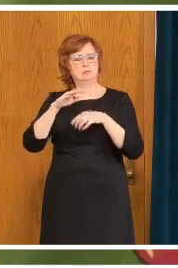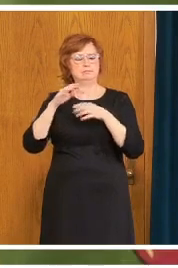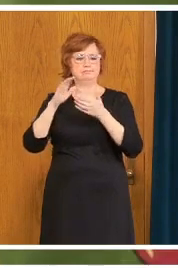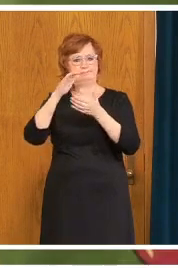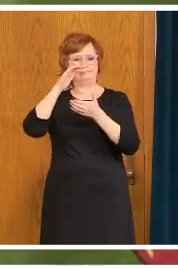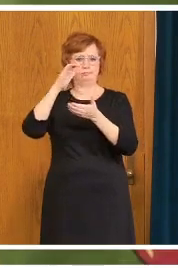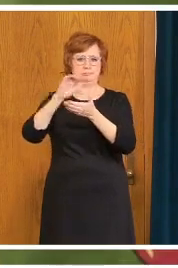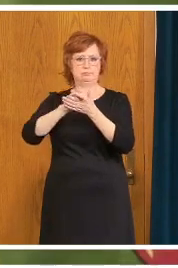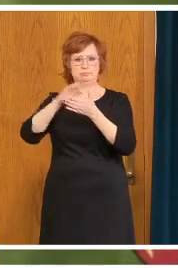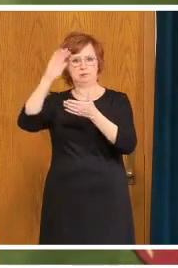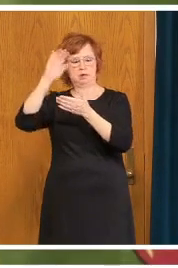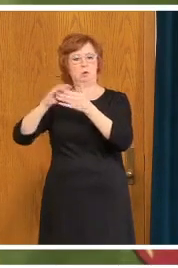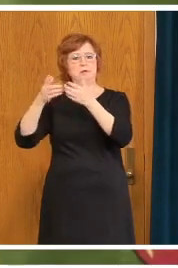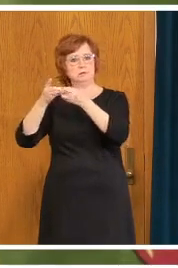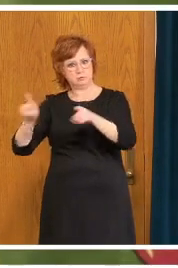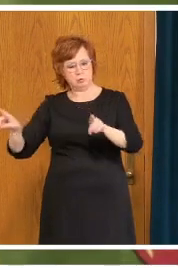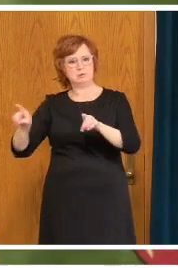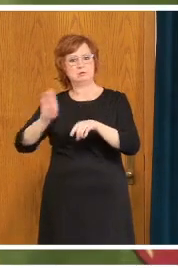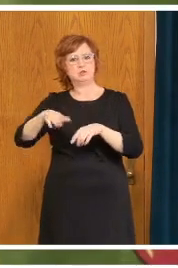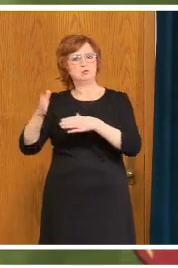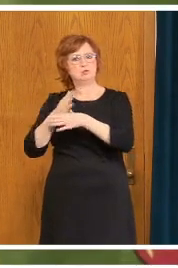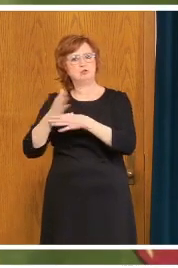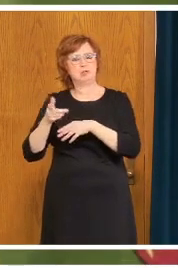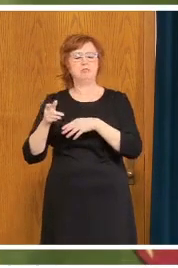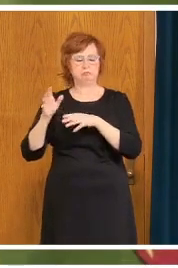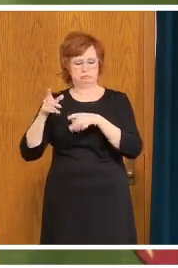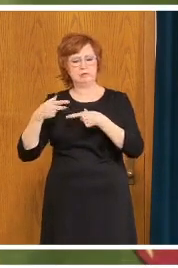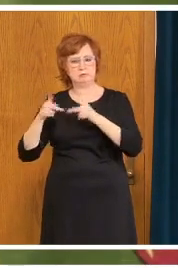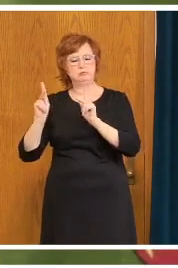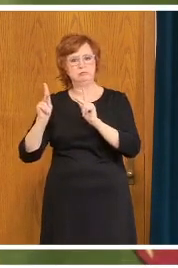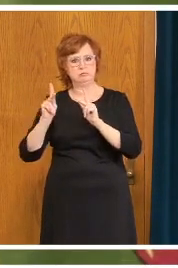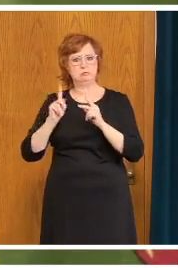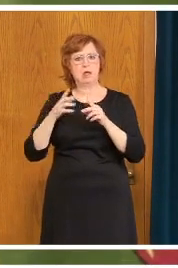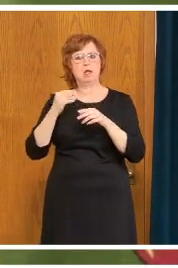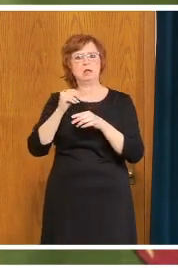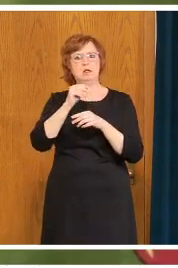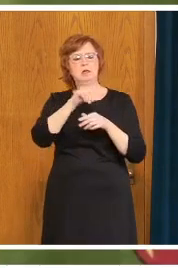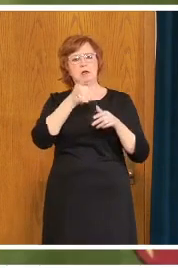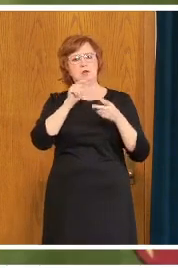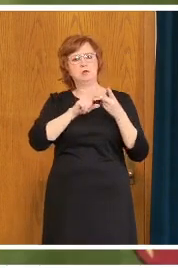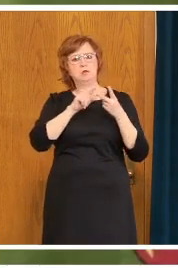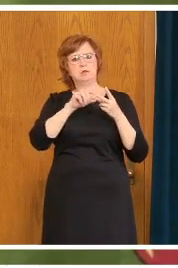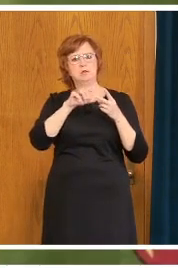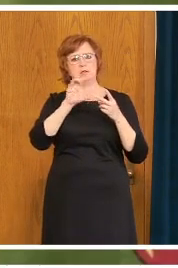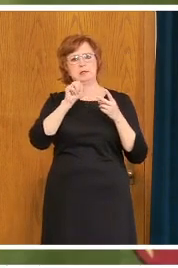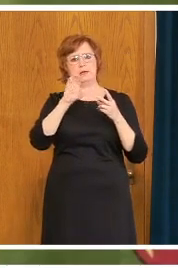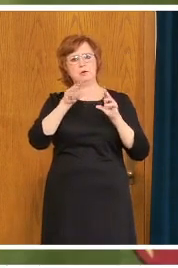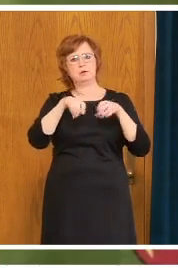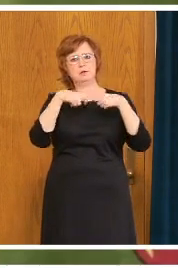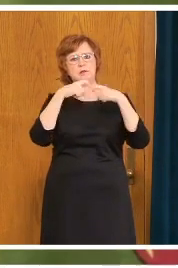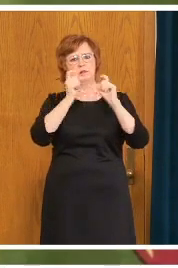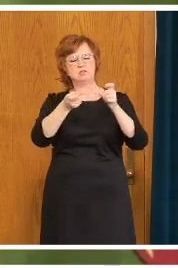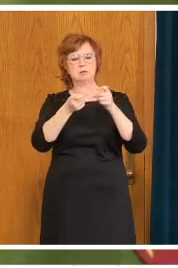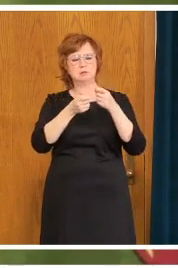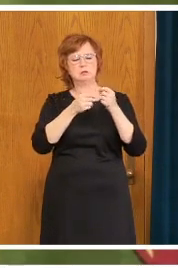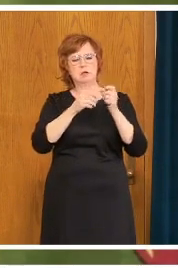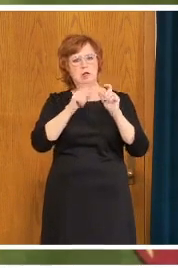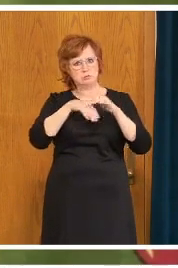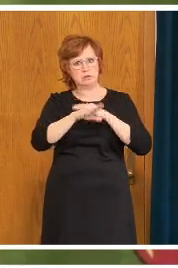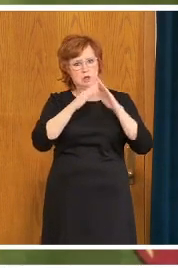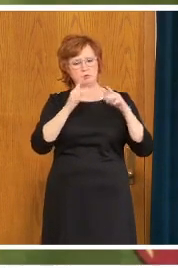Maximum capacity at places of worship will be reduced to 30 people effective this Friday. Again, these new